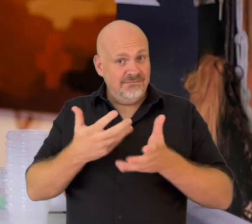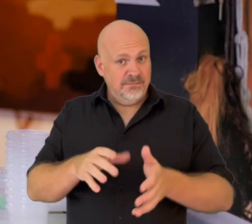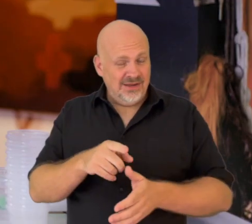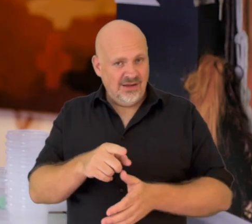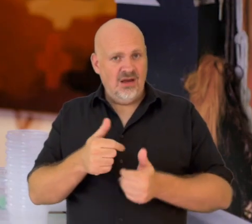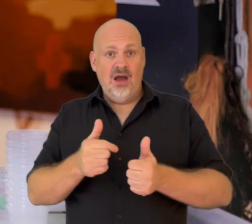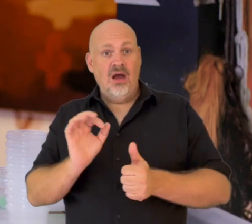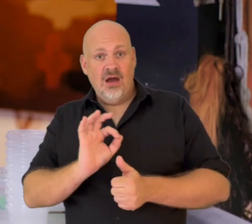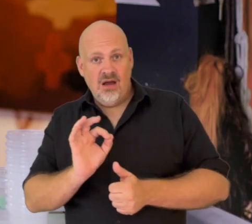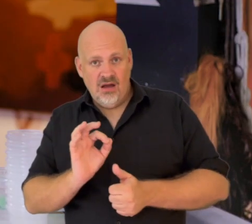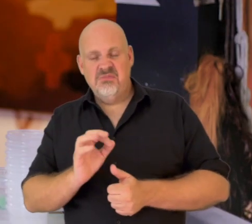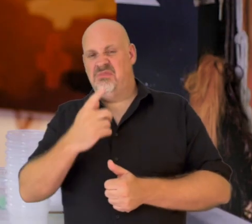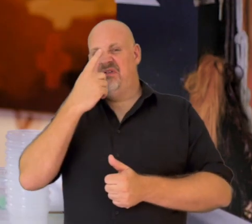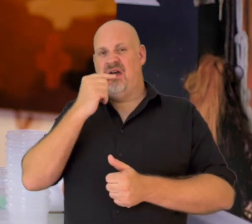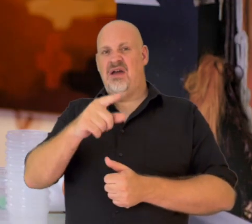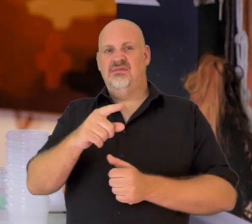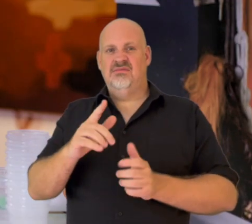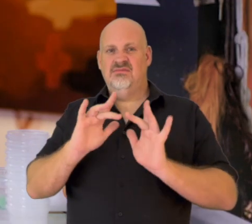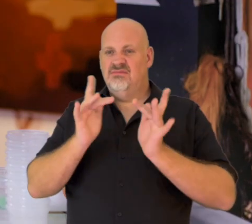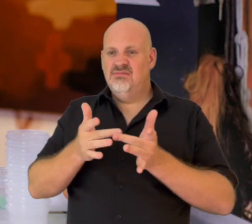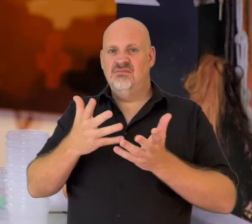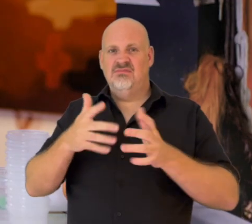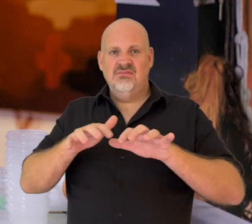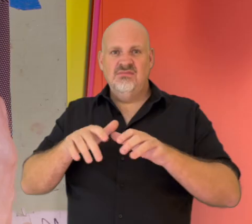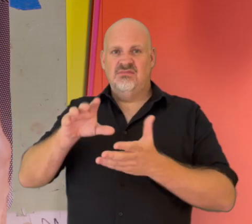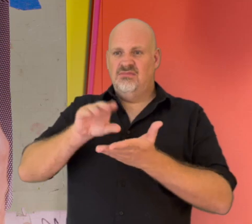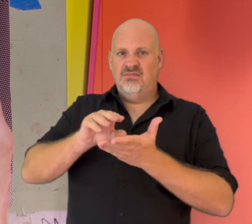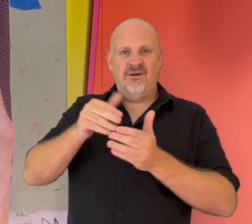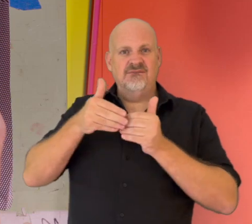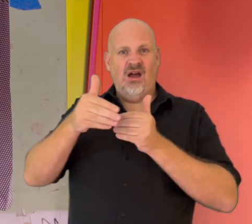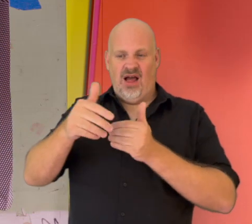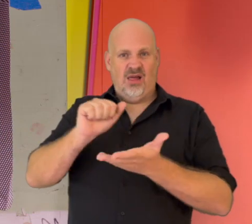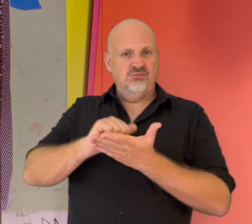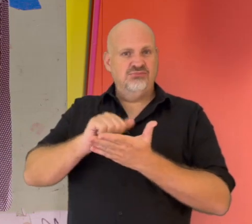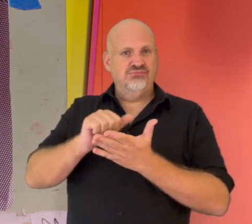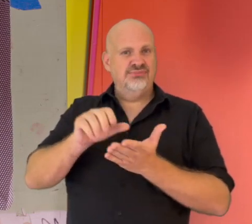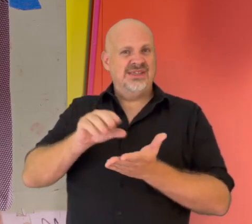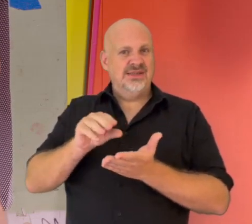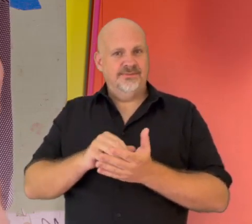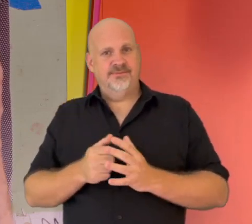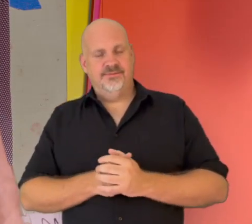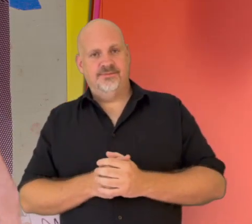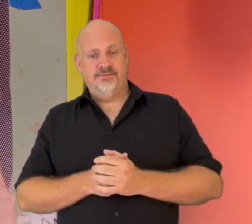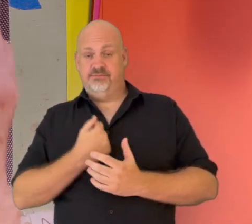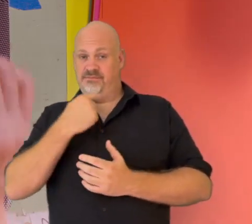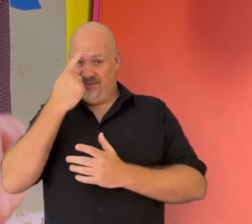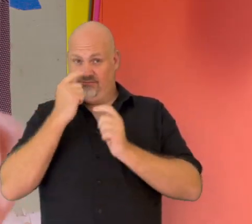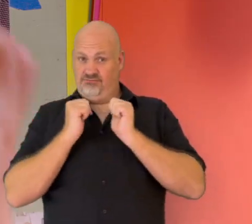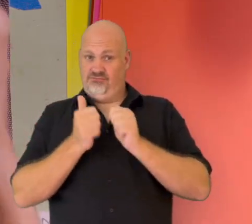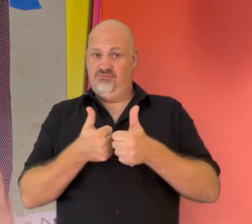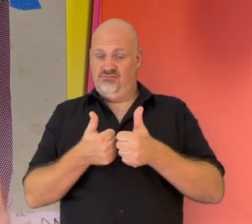also files you can download and you can print them yourself. And I think a good way to start, just to kind